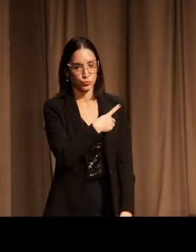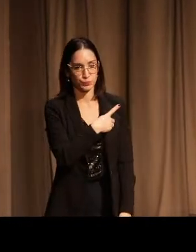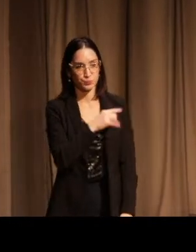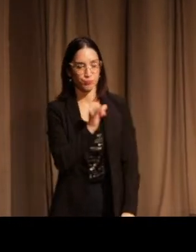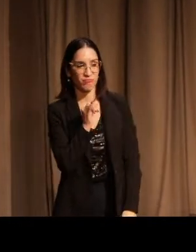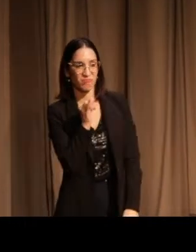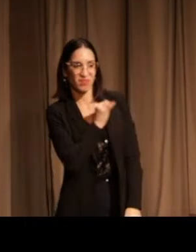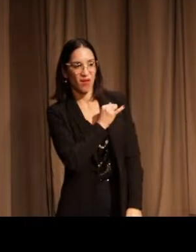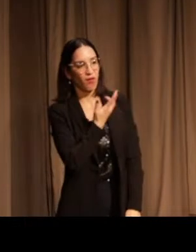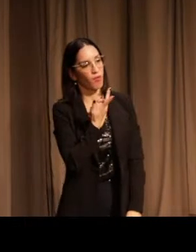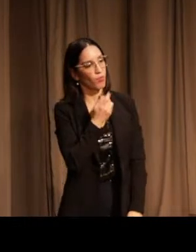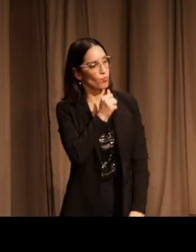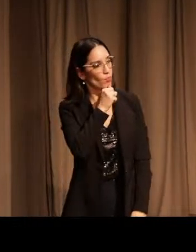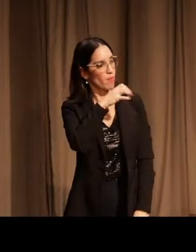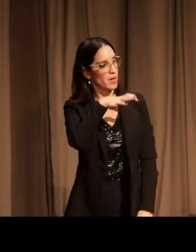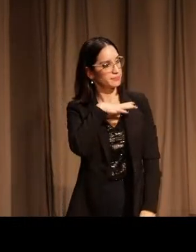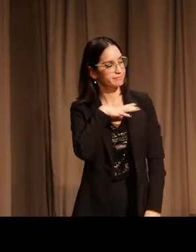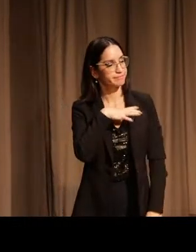Stang.